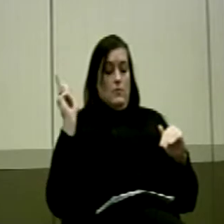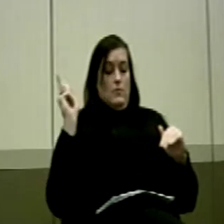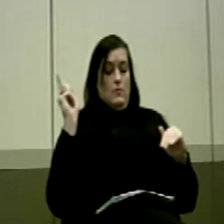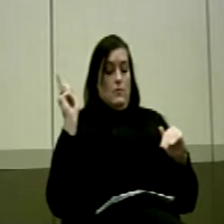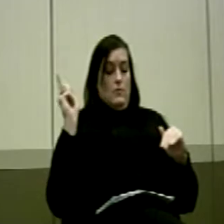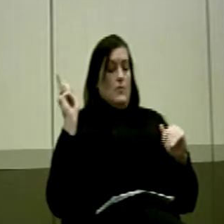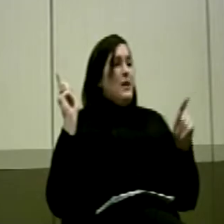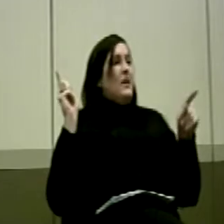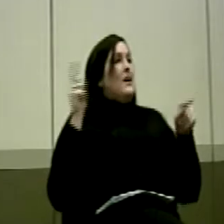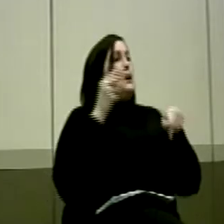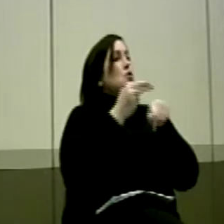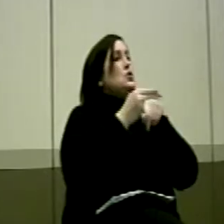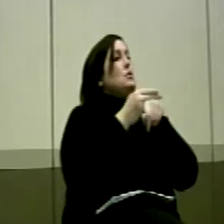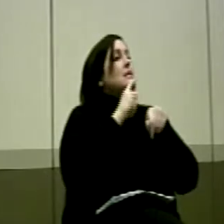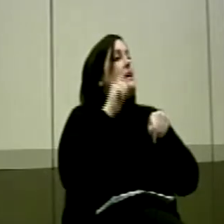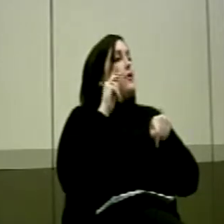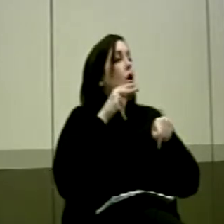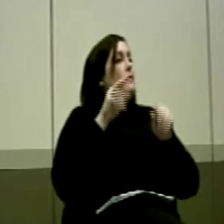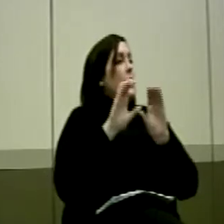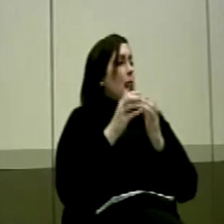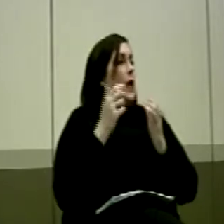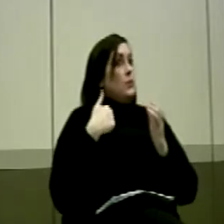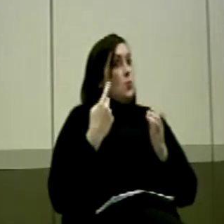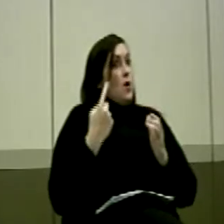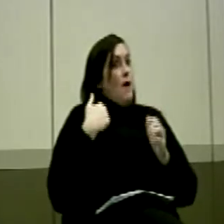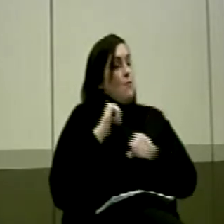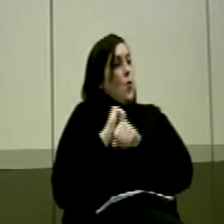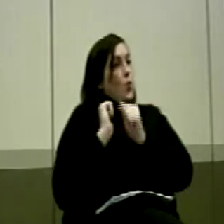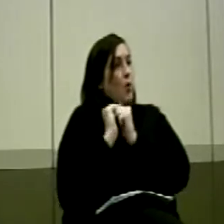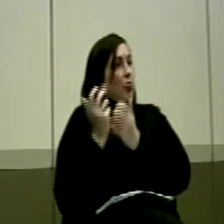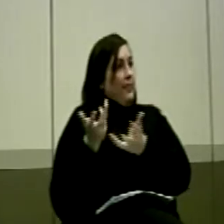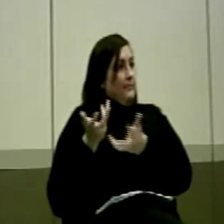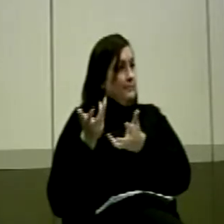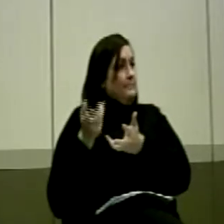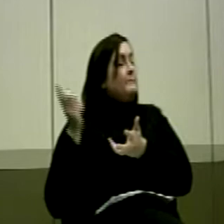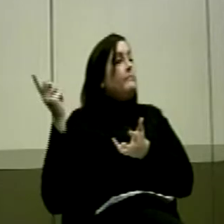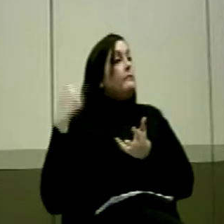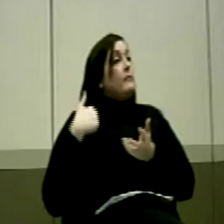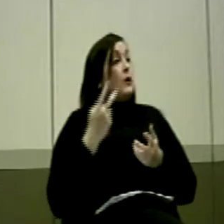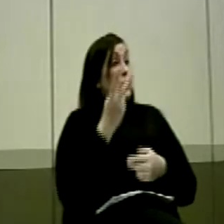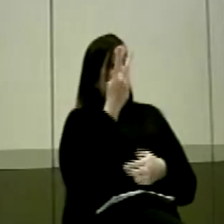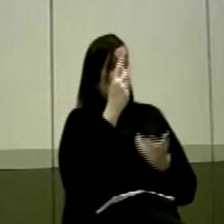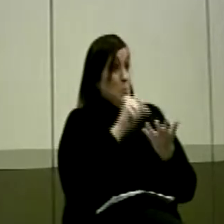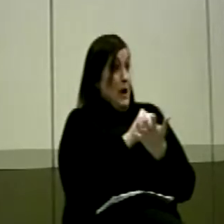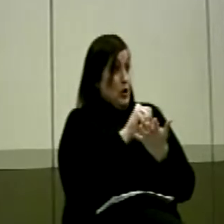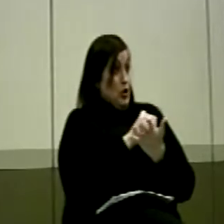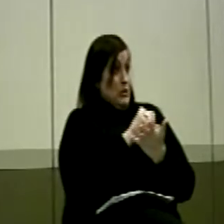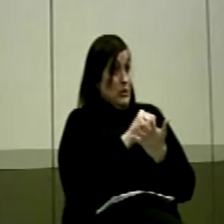that I've worked with. And there's 2 pages here, this one and then the next one. So you can